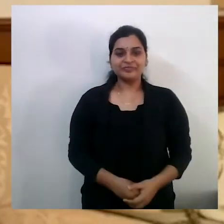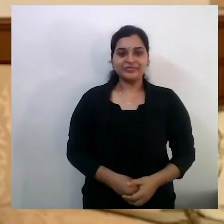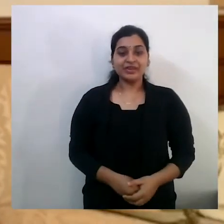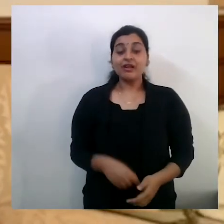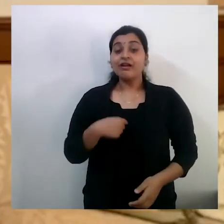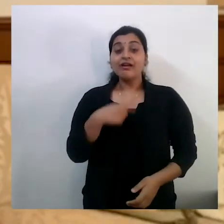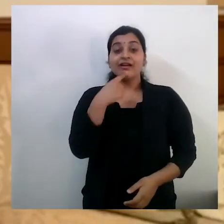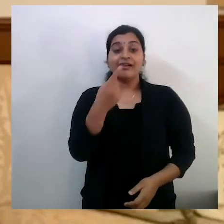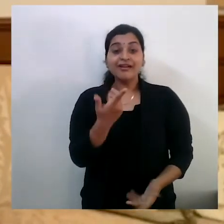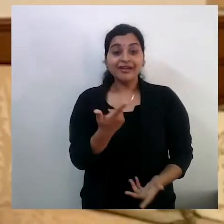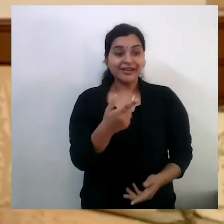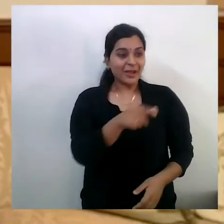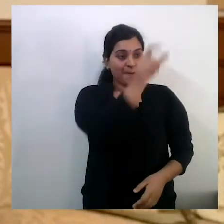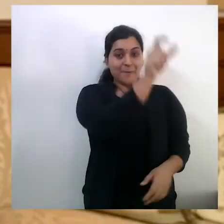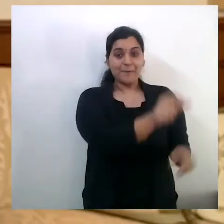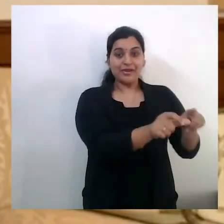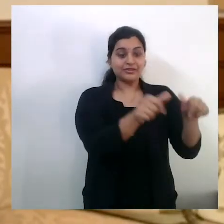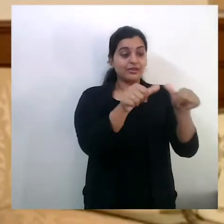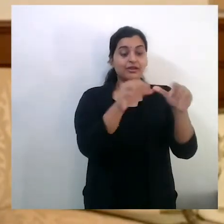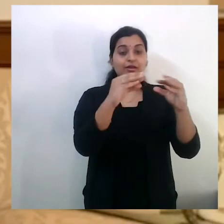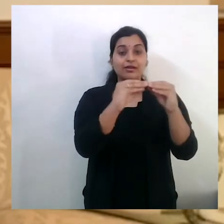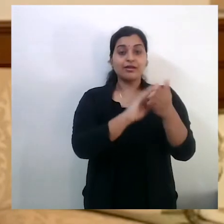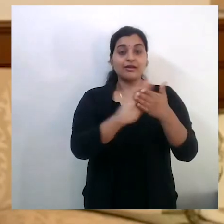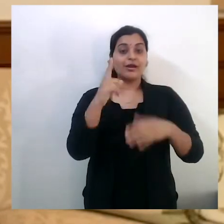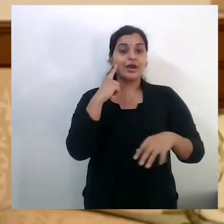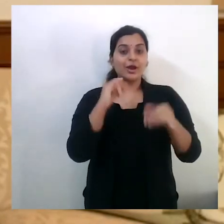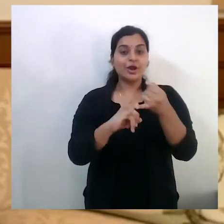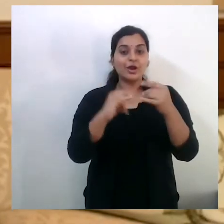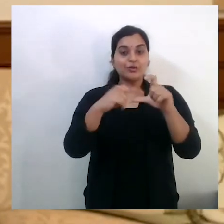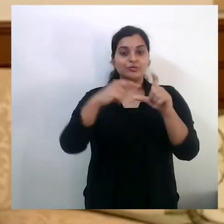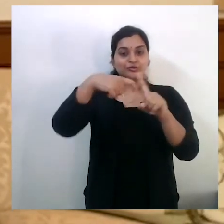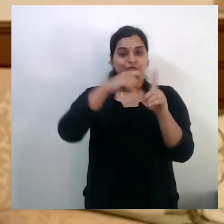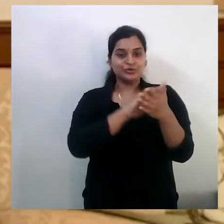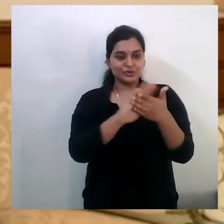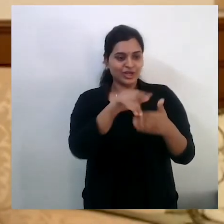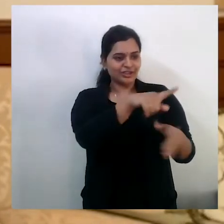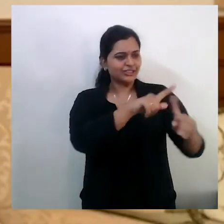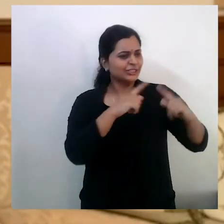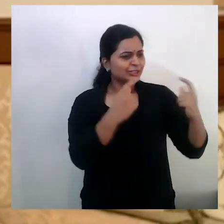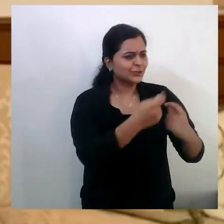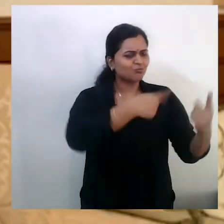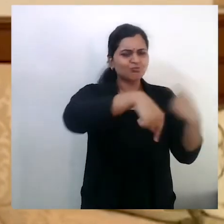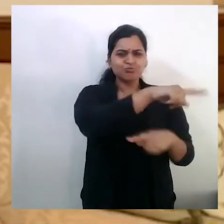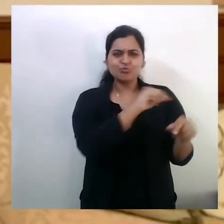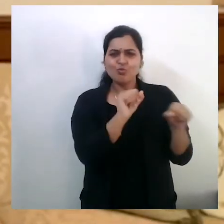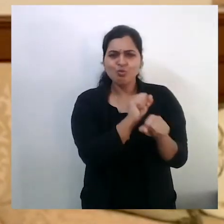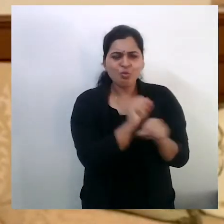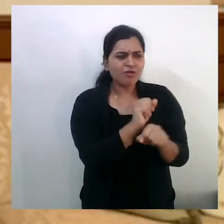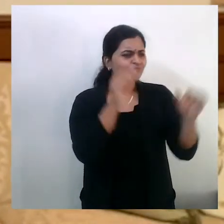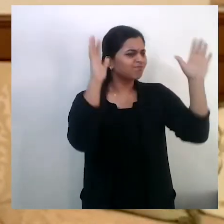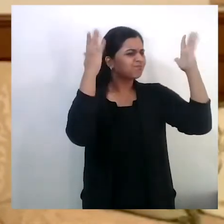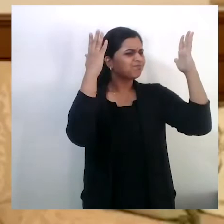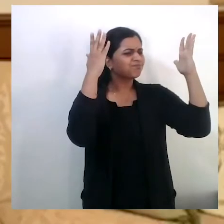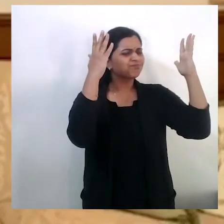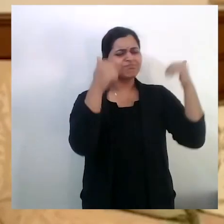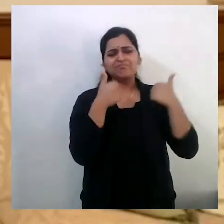to congratulate Abhishek Podar and the entire team at MAP. What Abhishek and the team are doing is